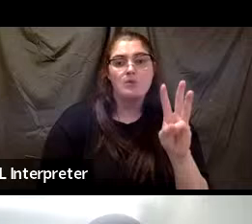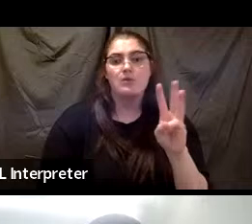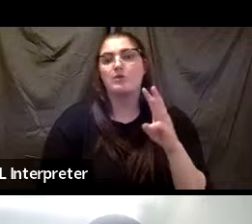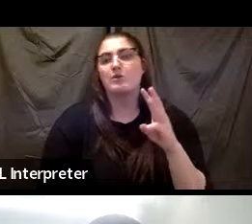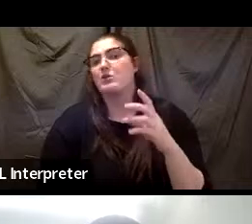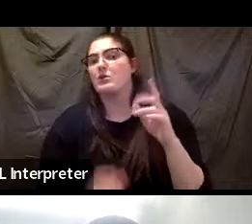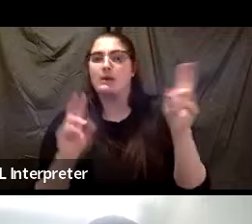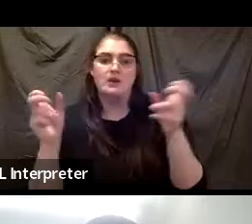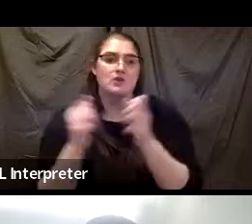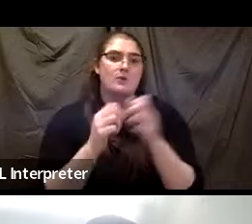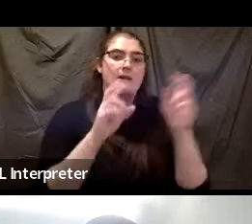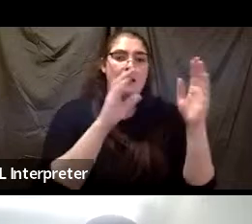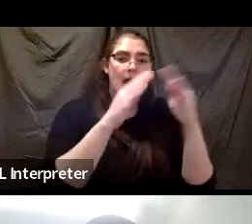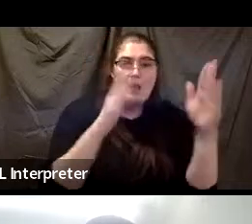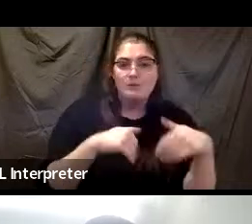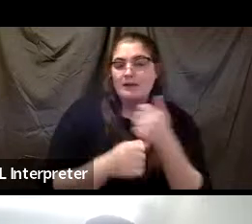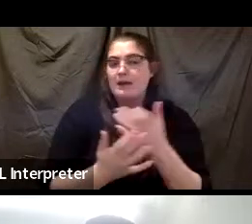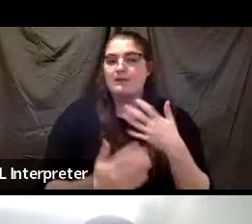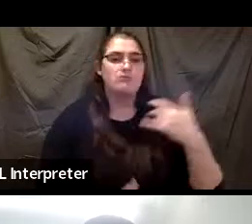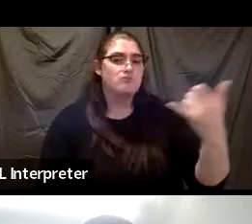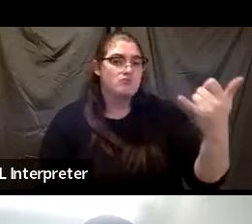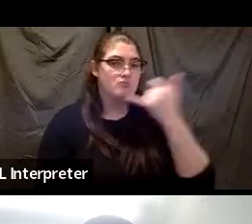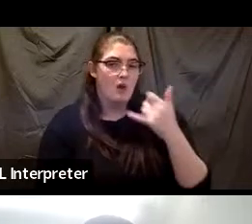free to give us a call as well.